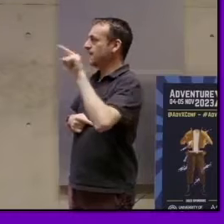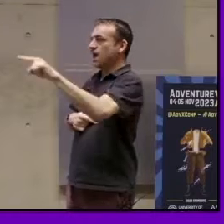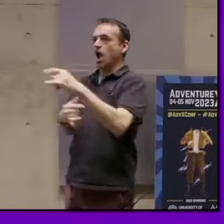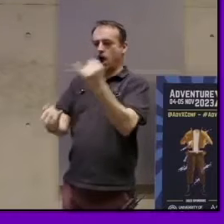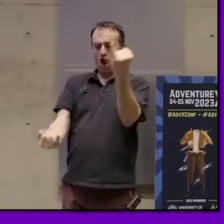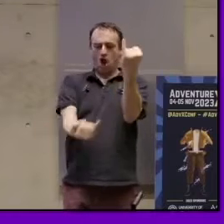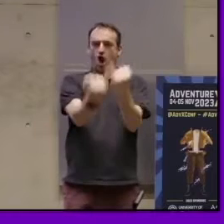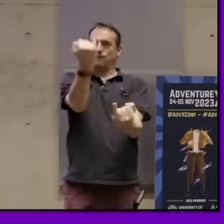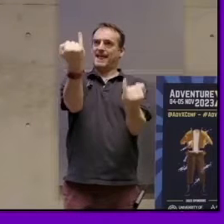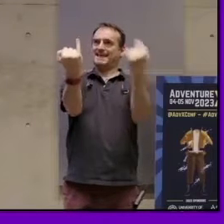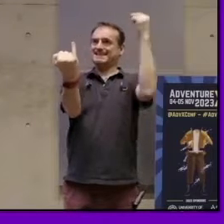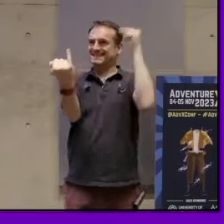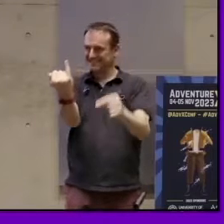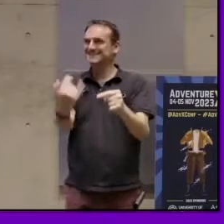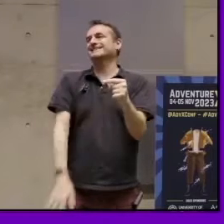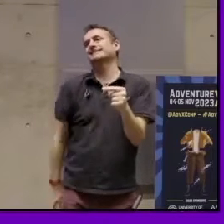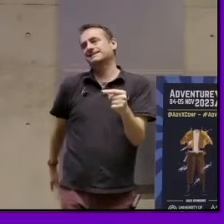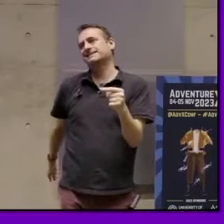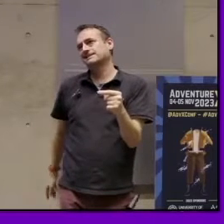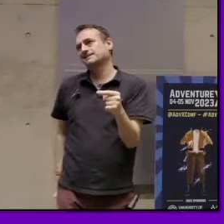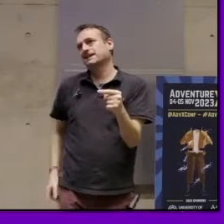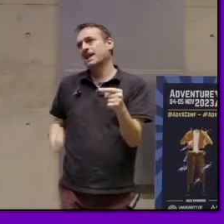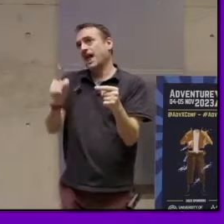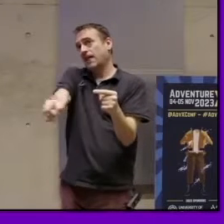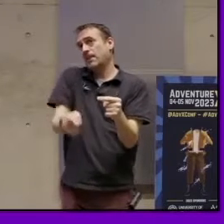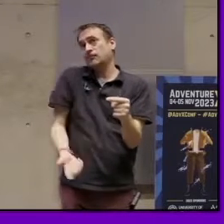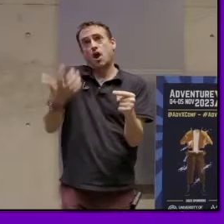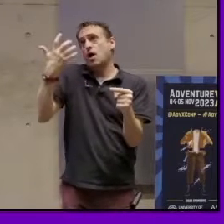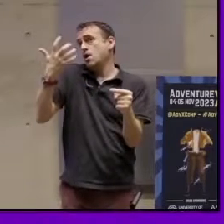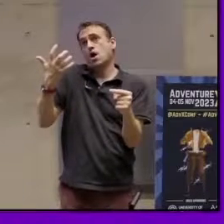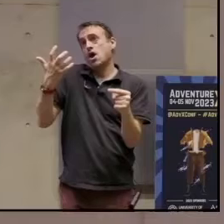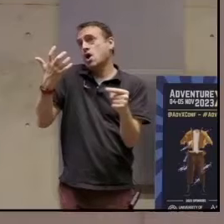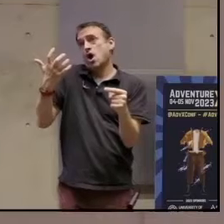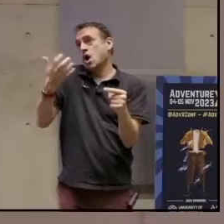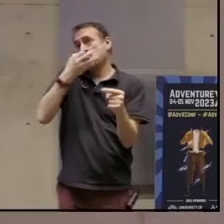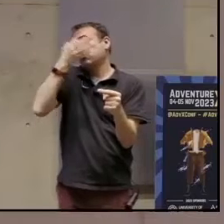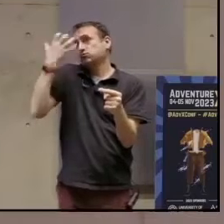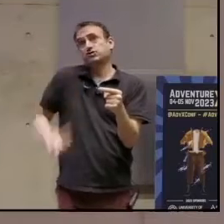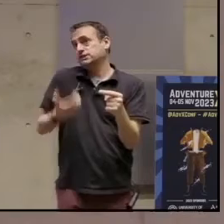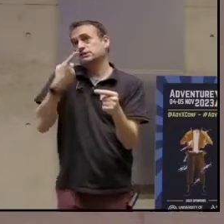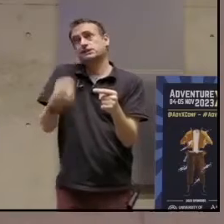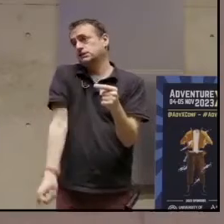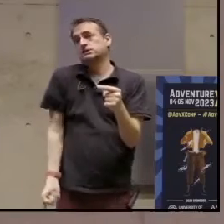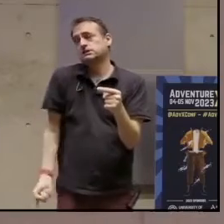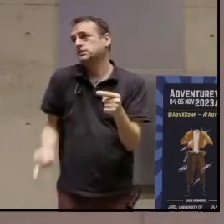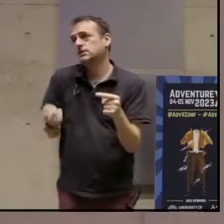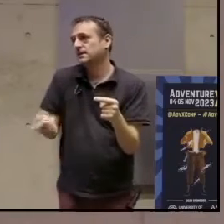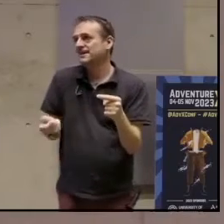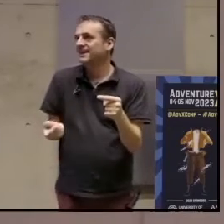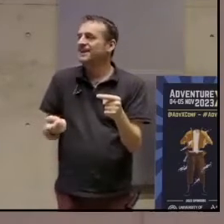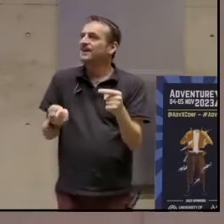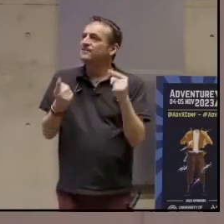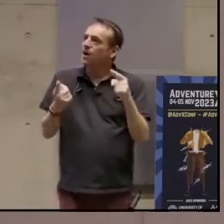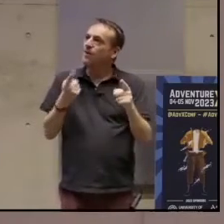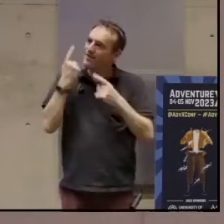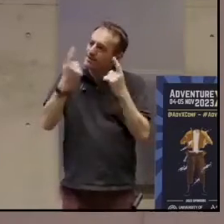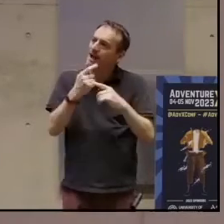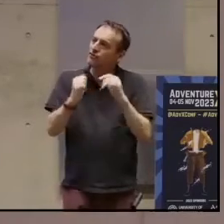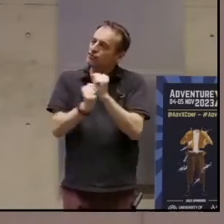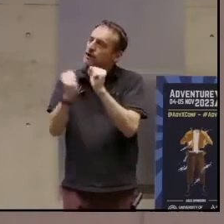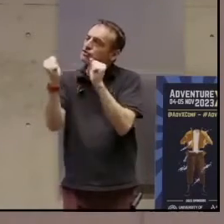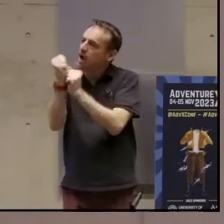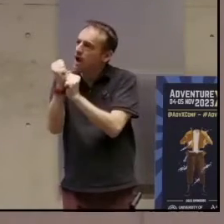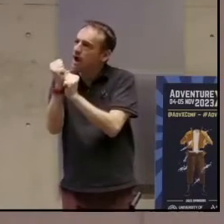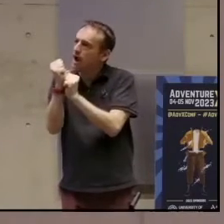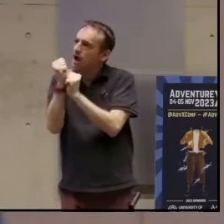Conflict. Okay, I don't have time to go into how much bullshit that is, but it's because this is about structure stuff. Just know